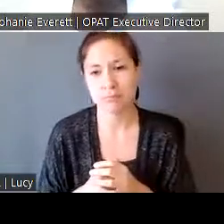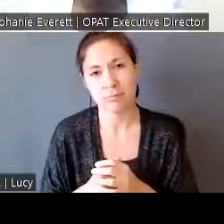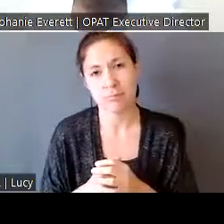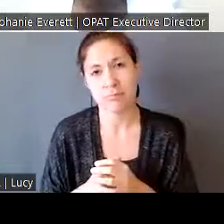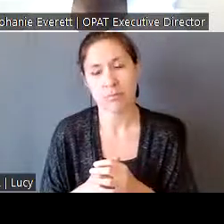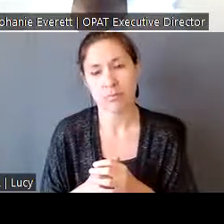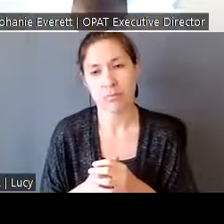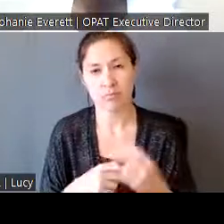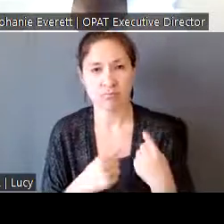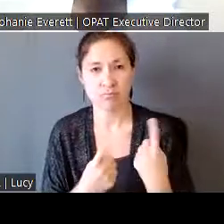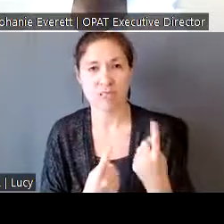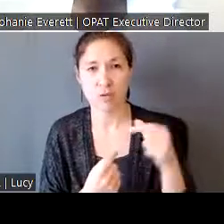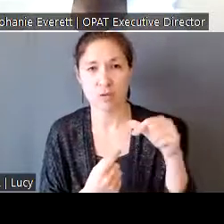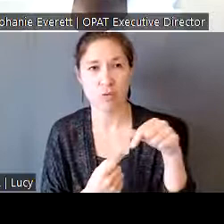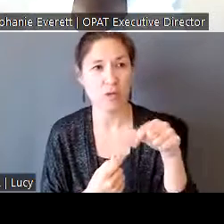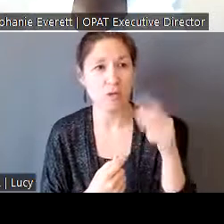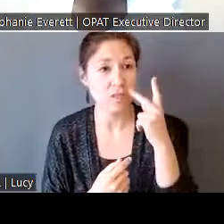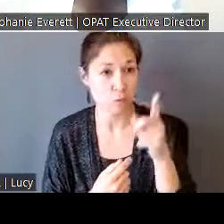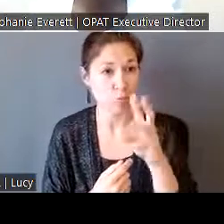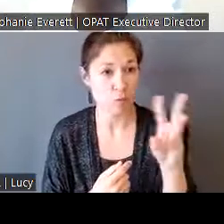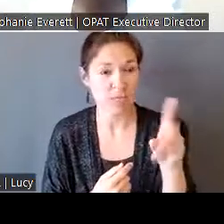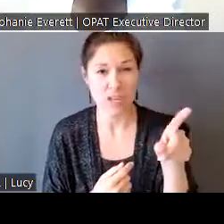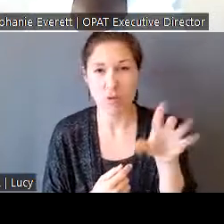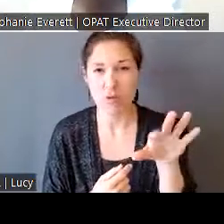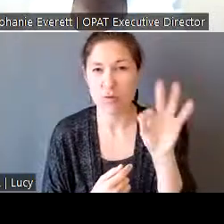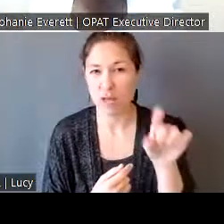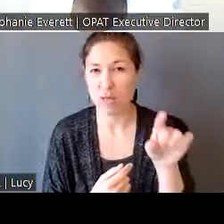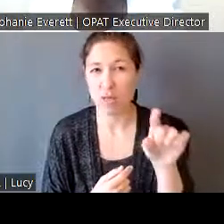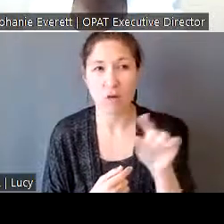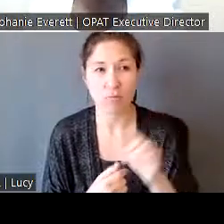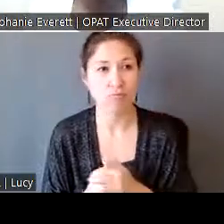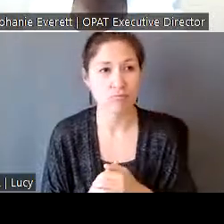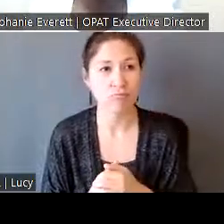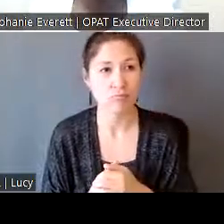quarter. This is what our website looks like. So if you ever go on our website, it's pretty